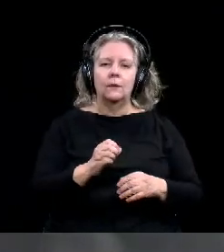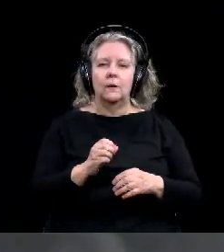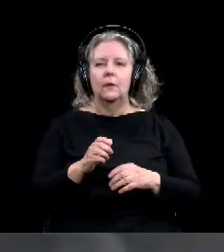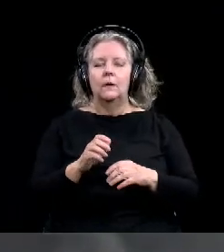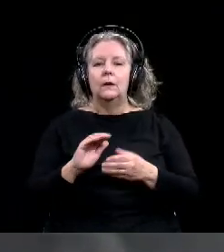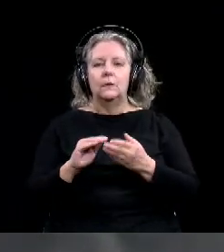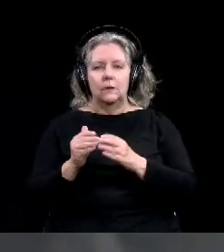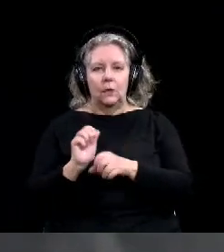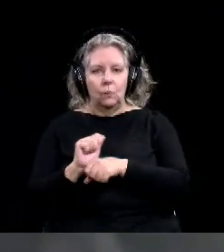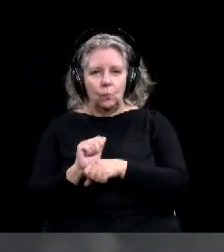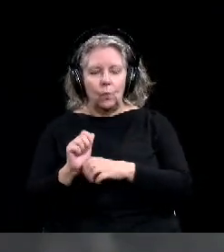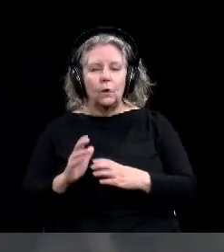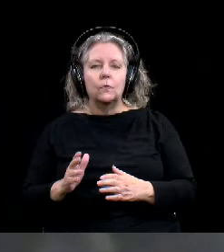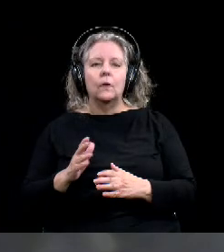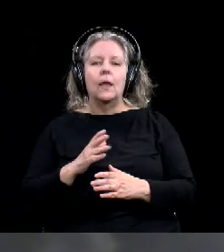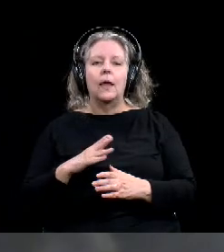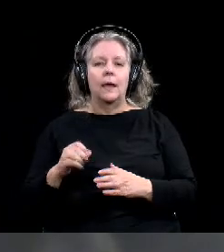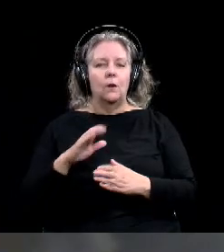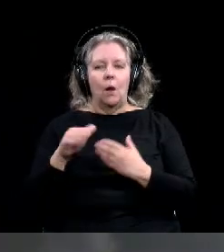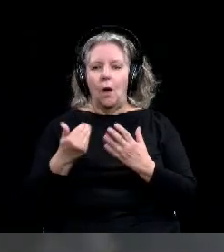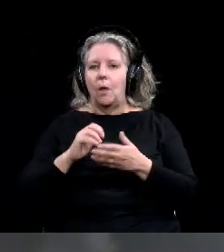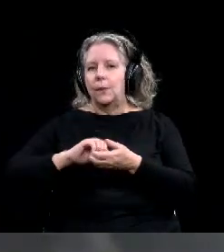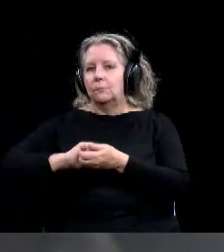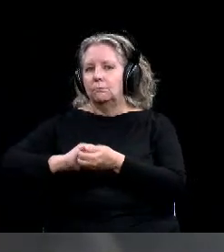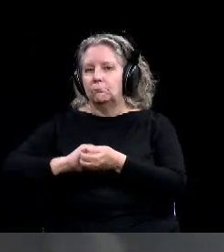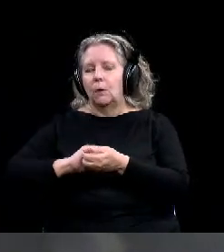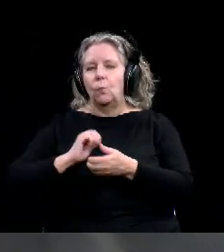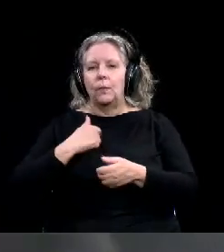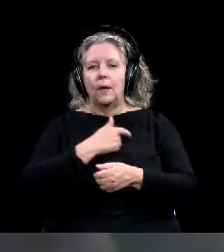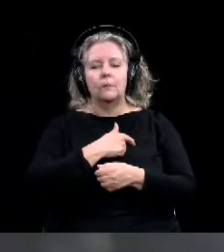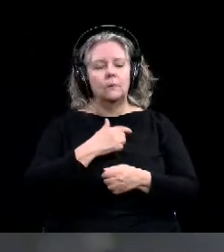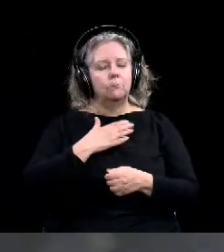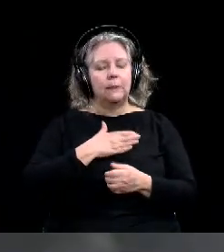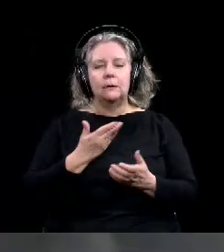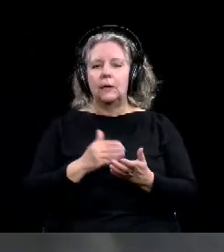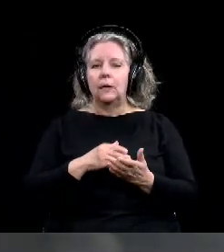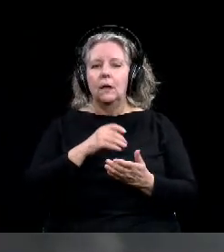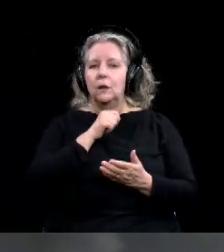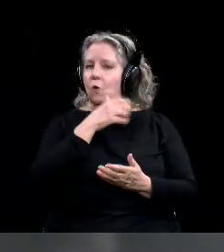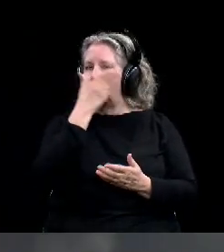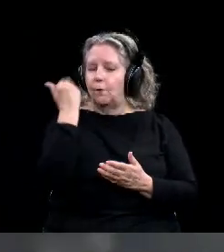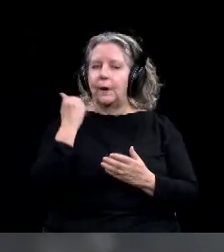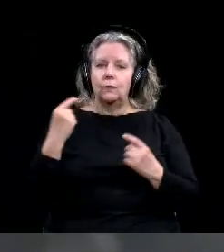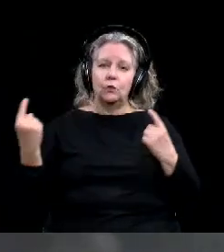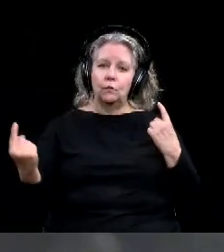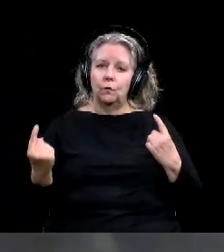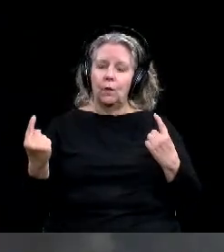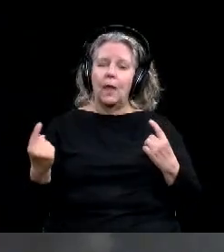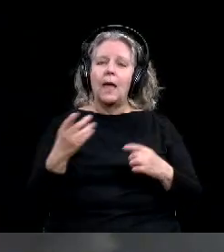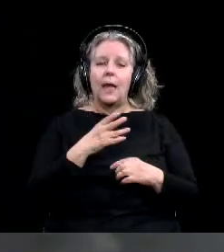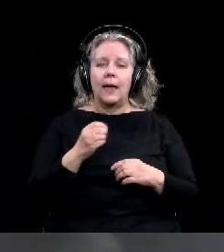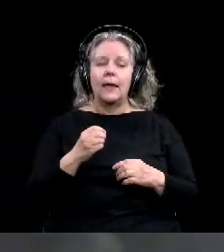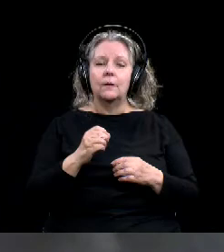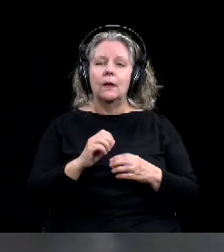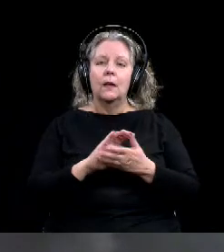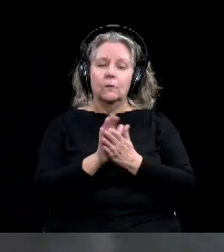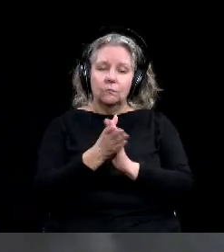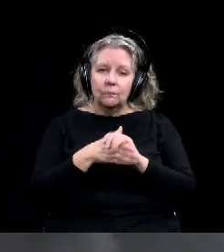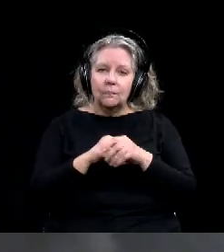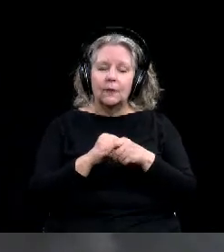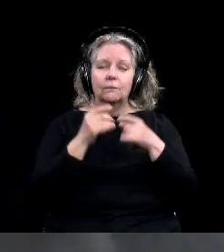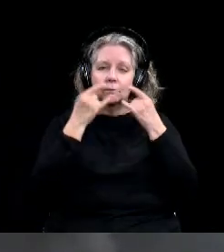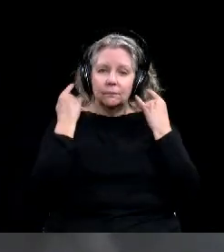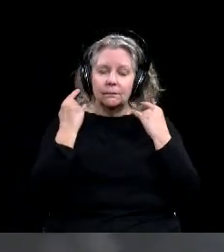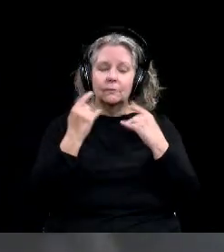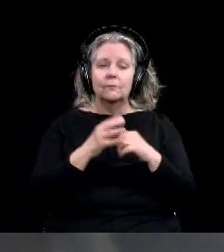not forget to social distance, hand hygiene, and face mask, even if you're vaccinated, till it's been eradicated. And that's the